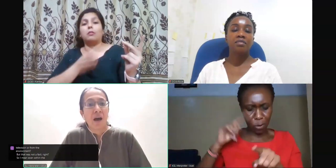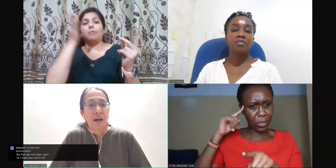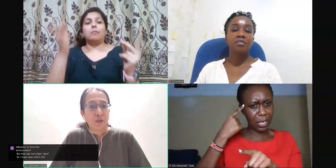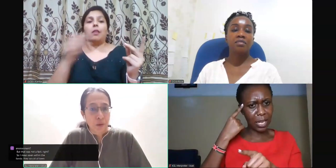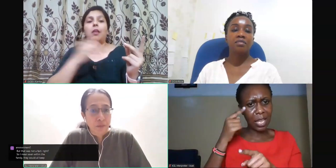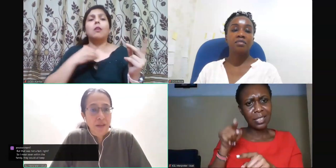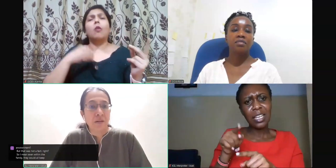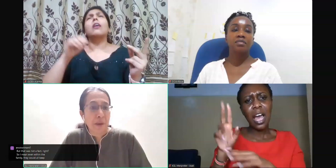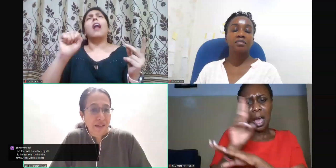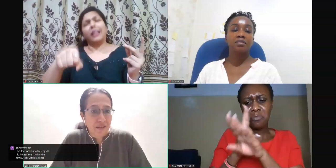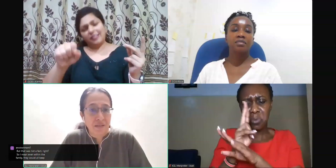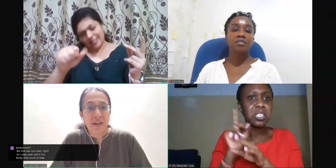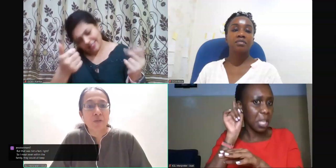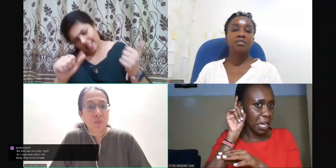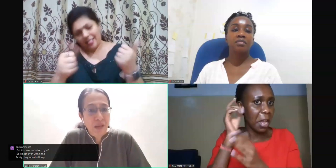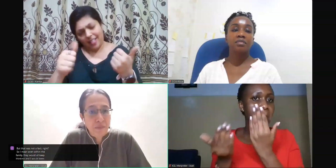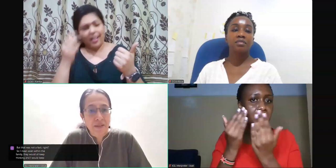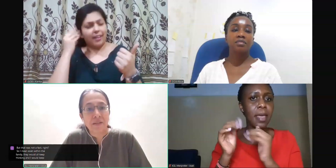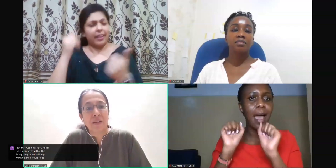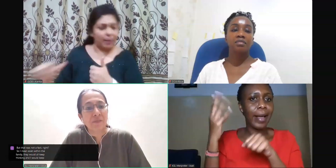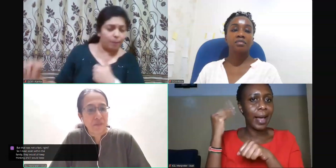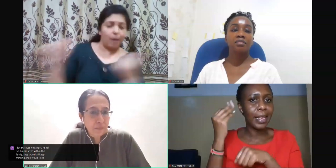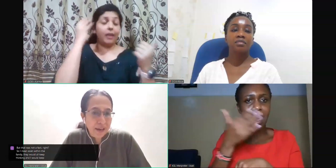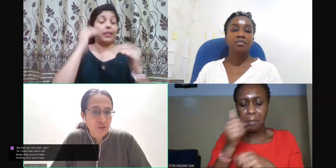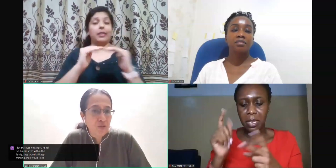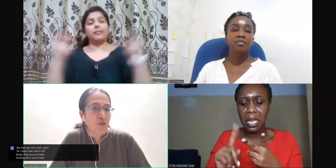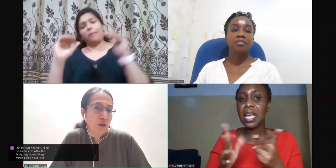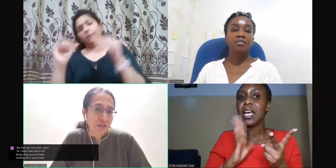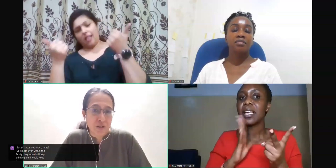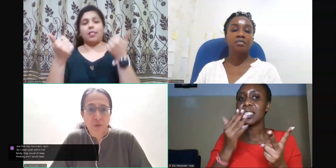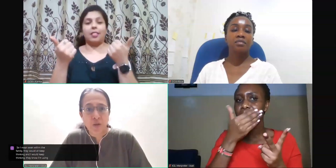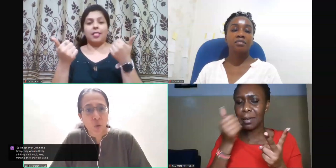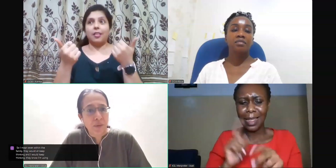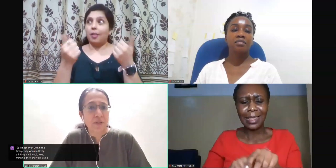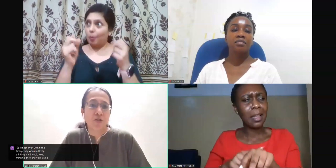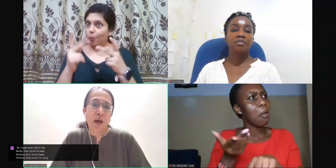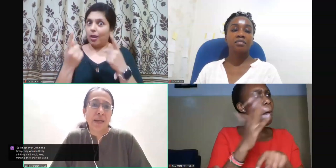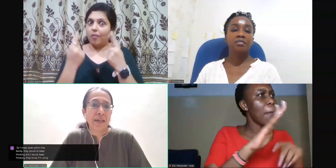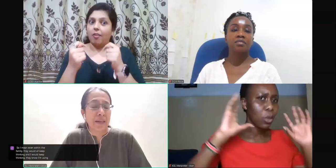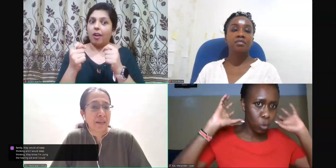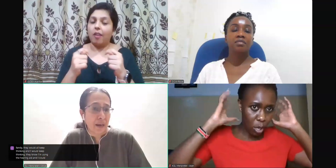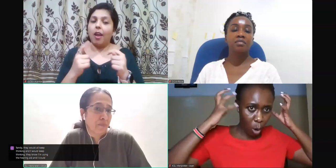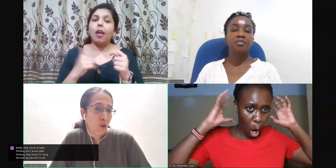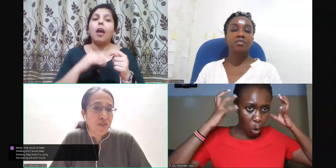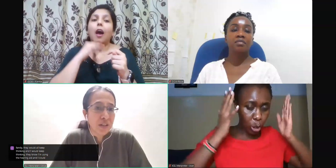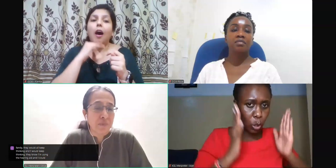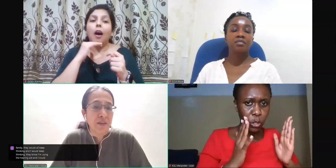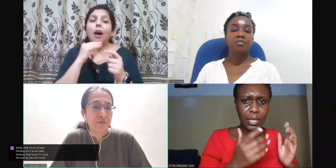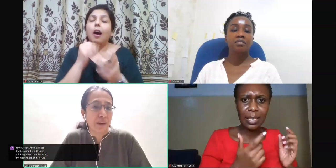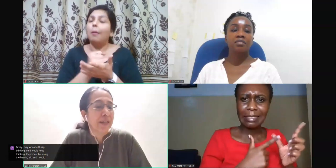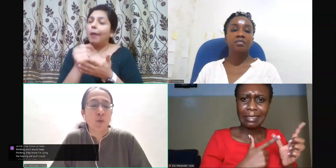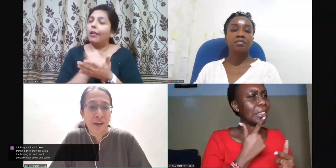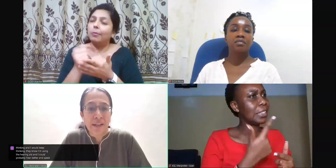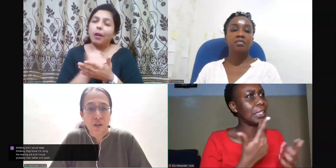and I could probably hear better, I could speak better. And then we went back to the audiologist and we told them that, I'm not